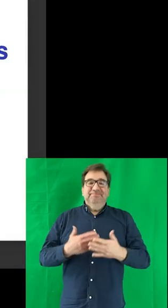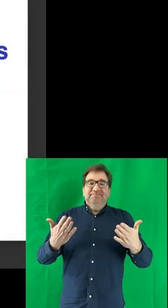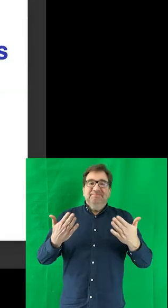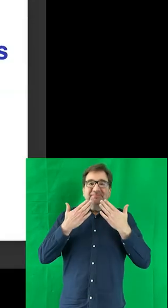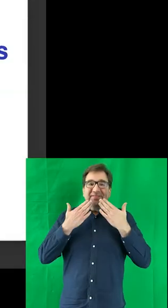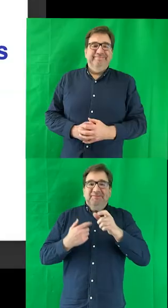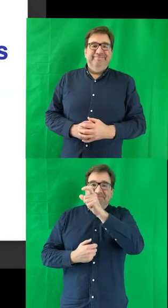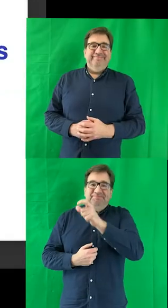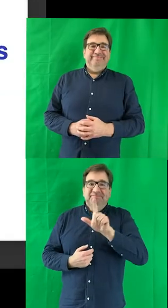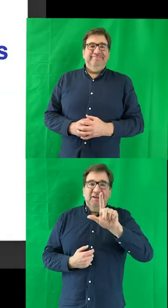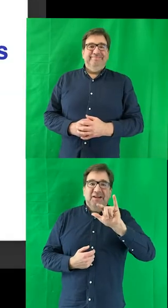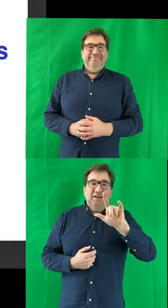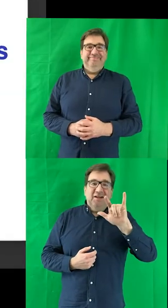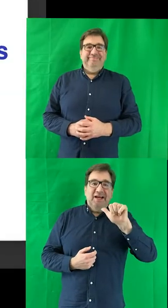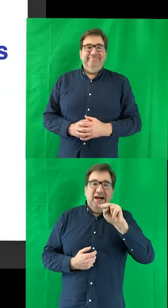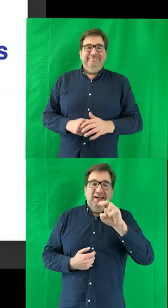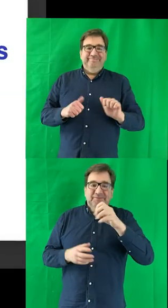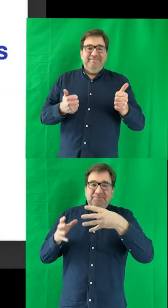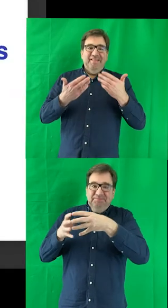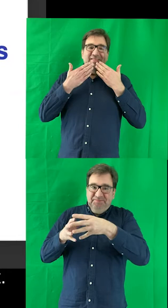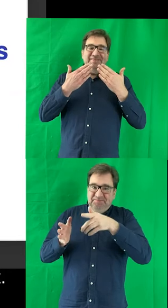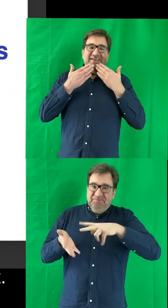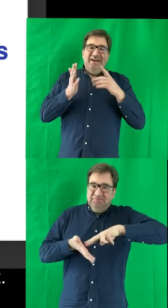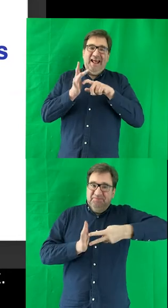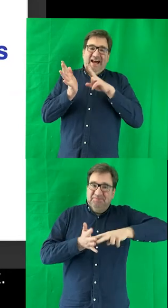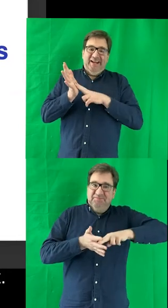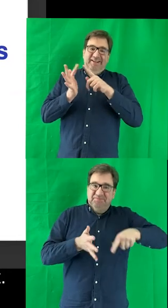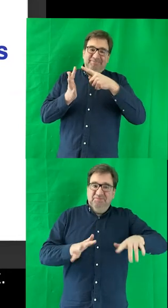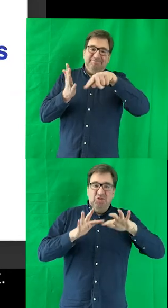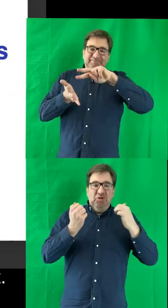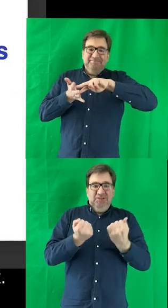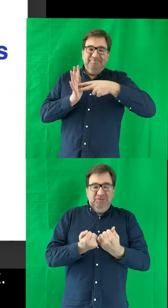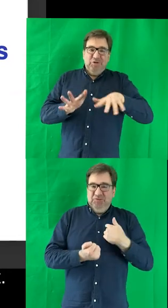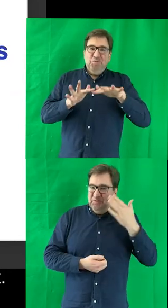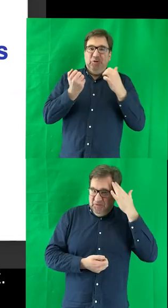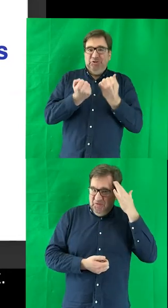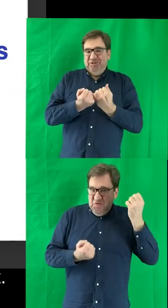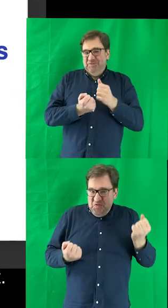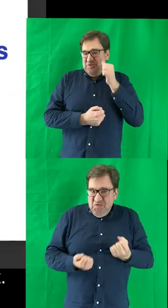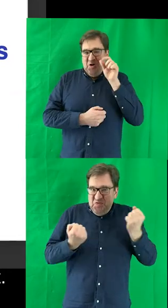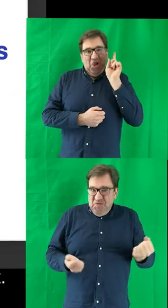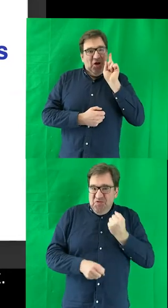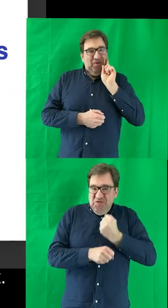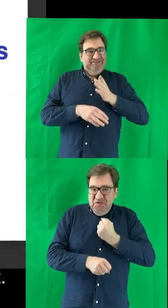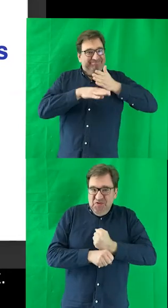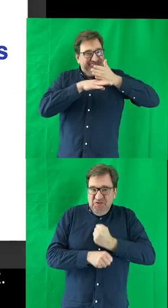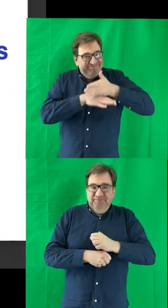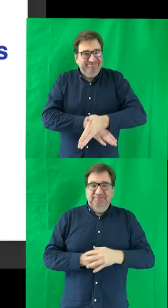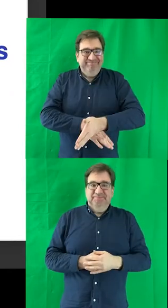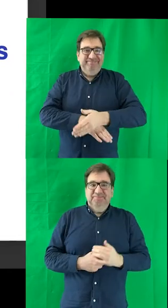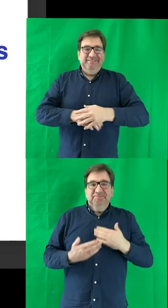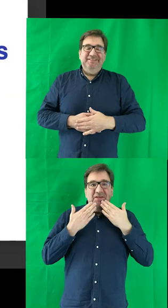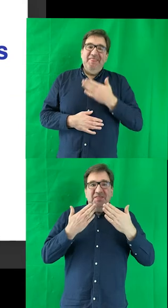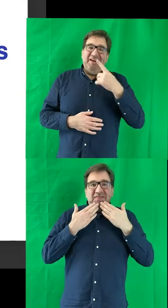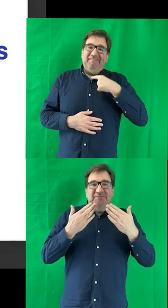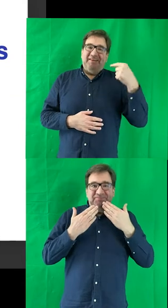All right, let me start by thanking Lilian and her colleagues for organizing this workshop. I know this is always a tremendous effort,